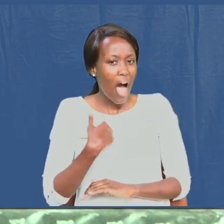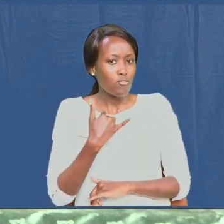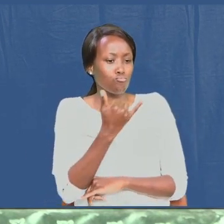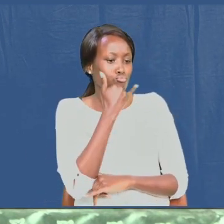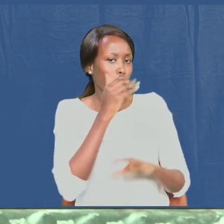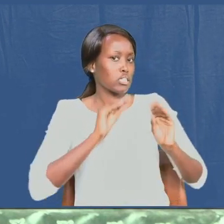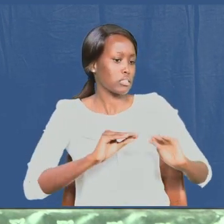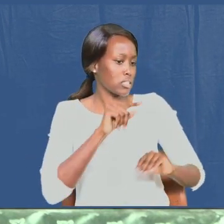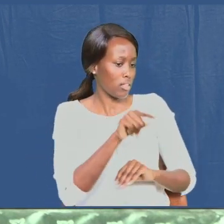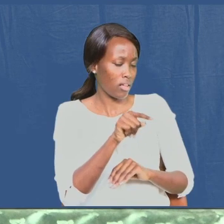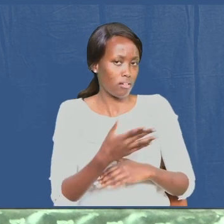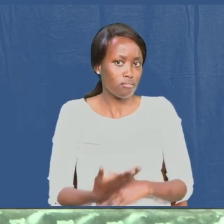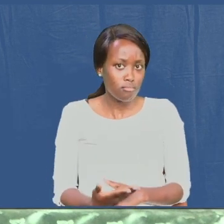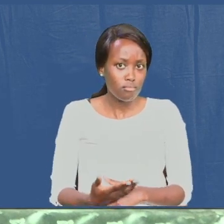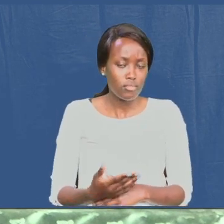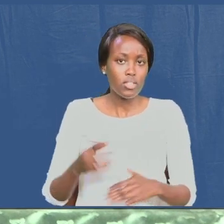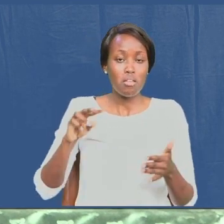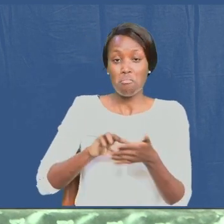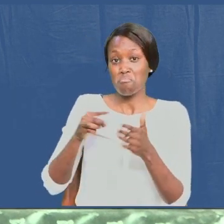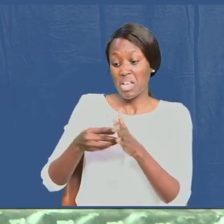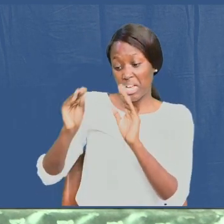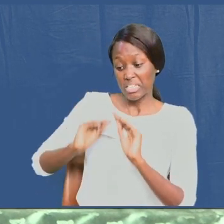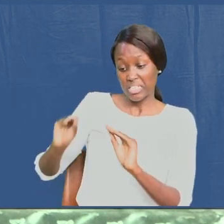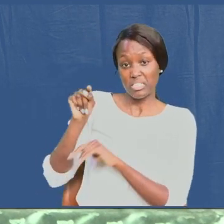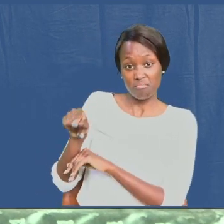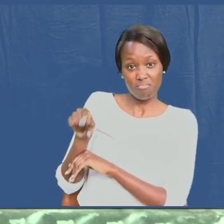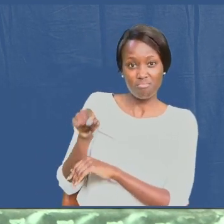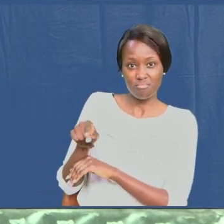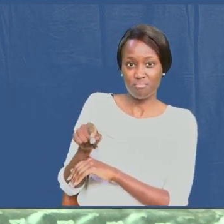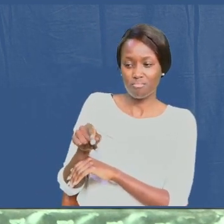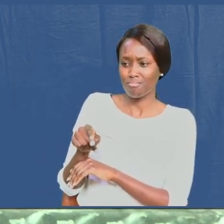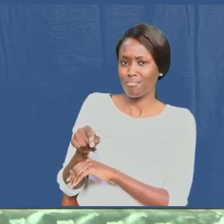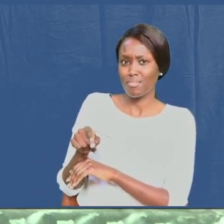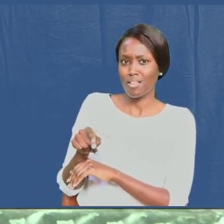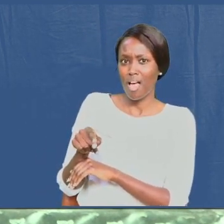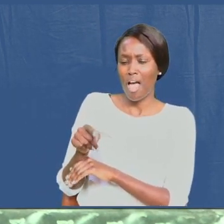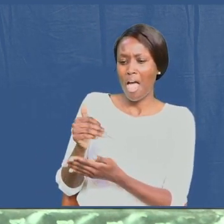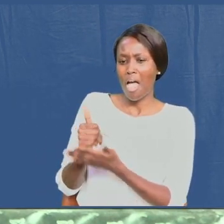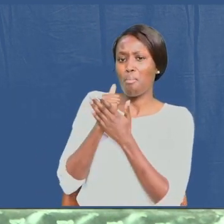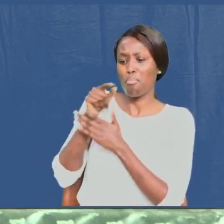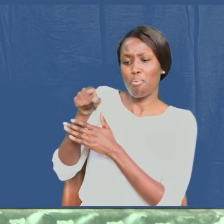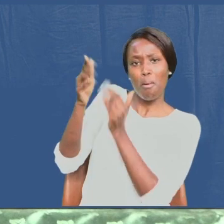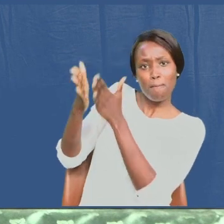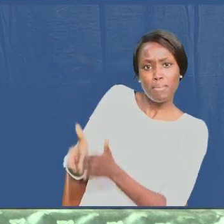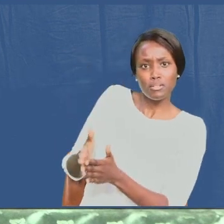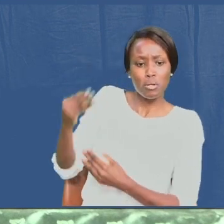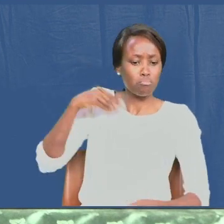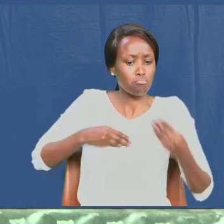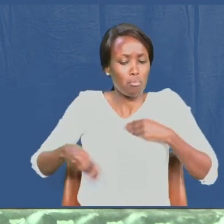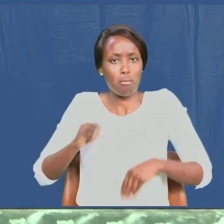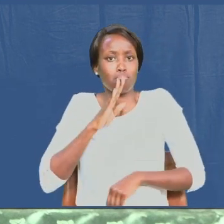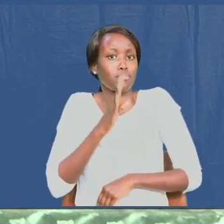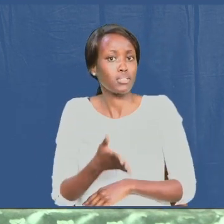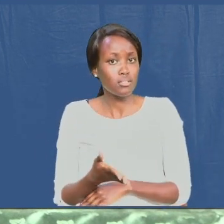our teaching. It is our teaching that has led him or her to be